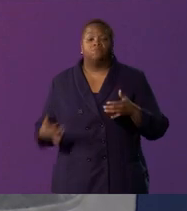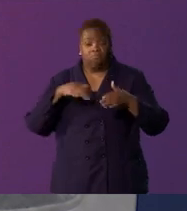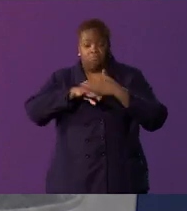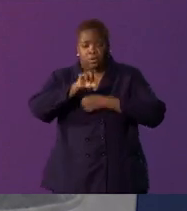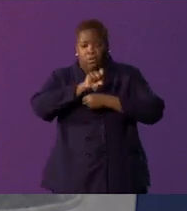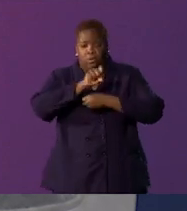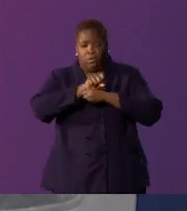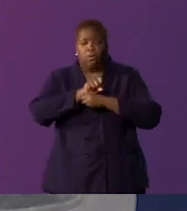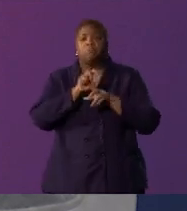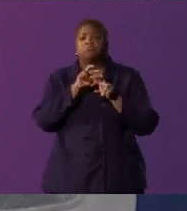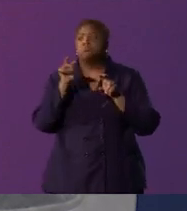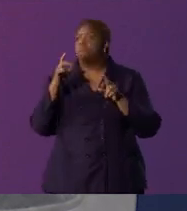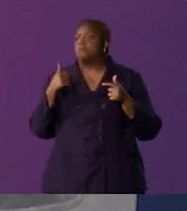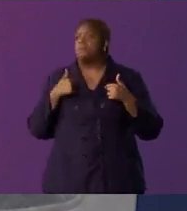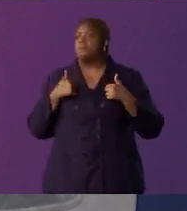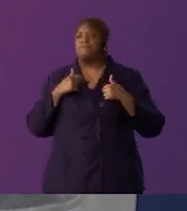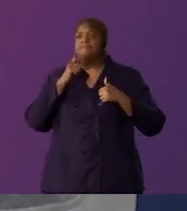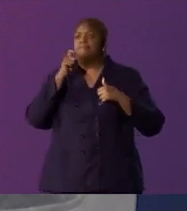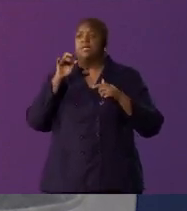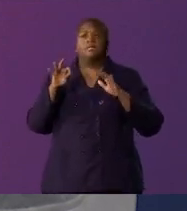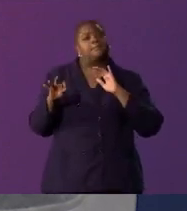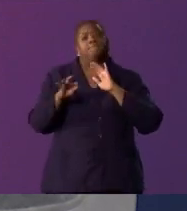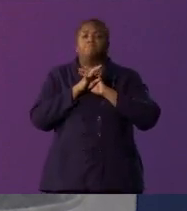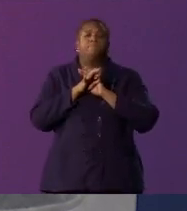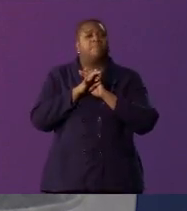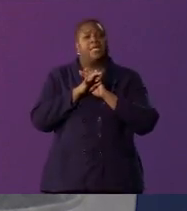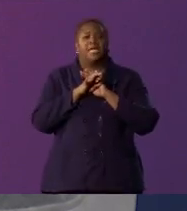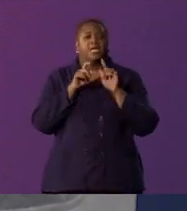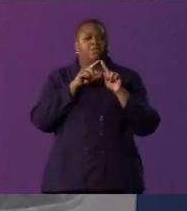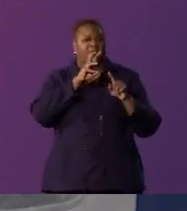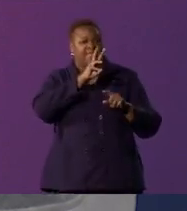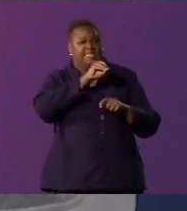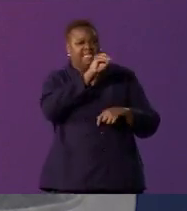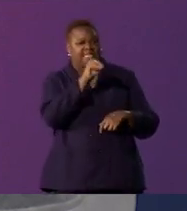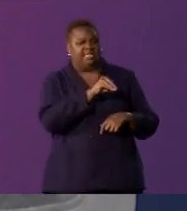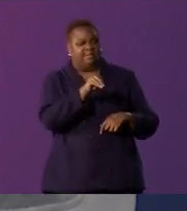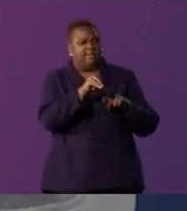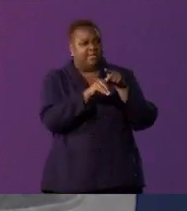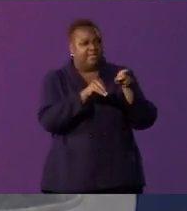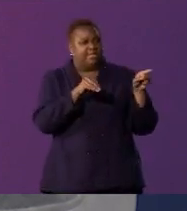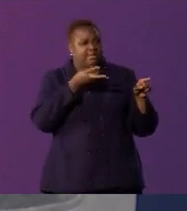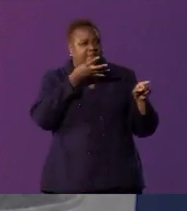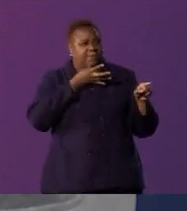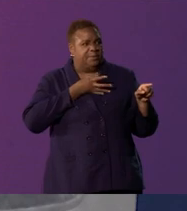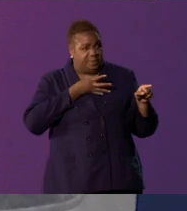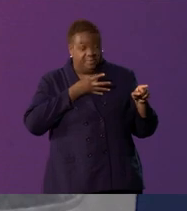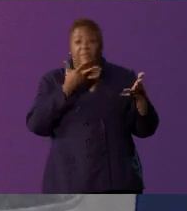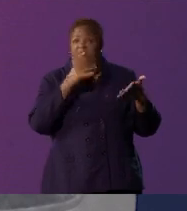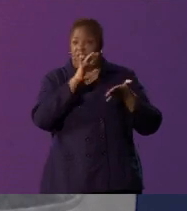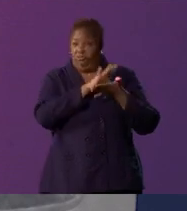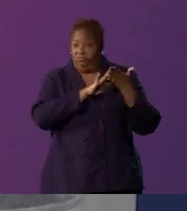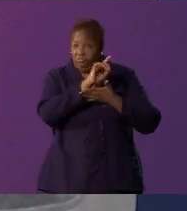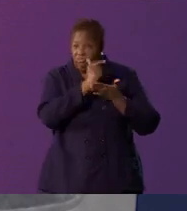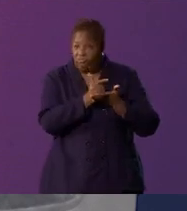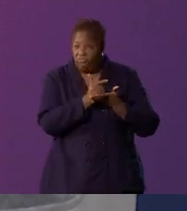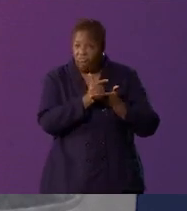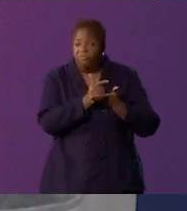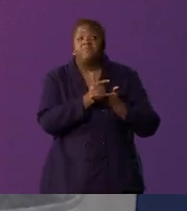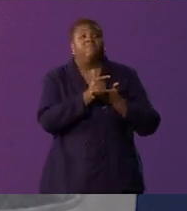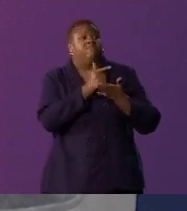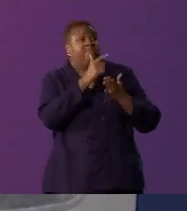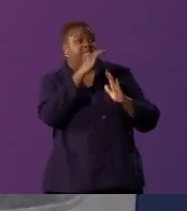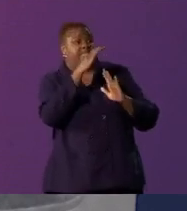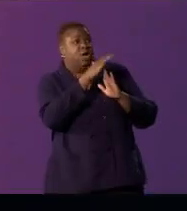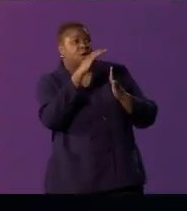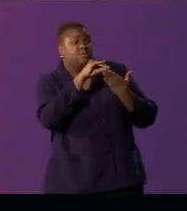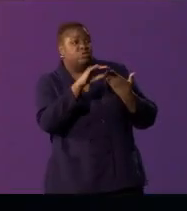say, I am not going to pick from the 60% of the women who are college graduates or who are toppers,